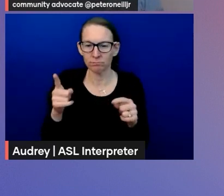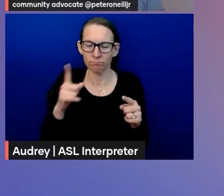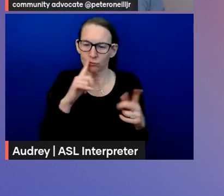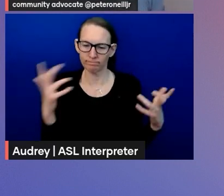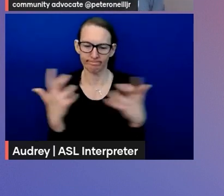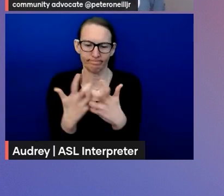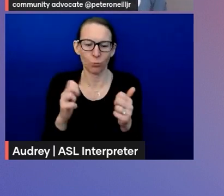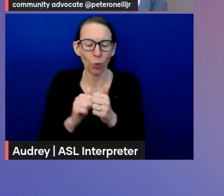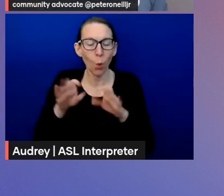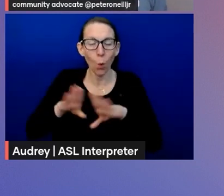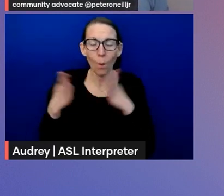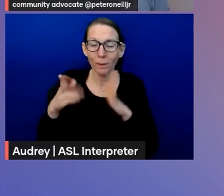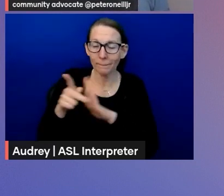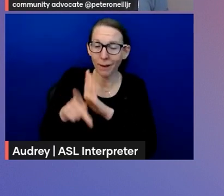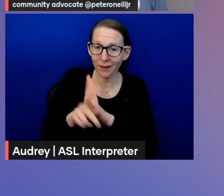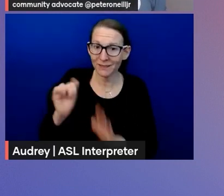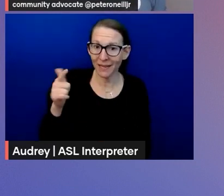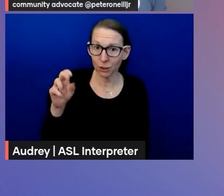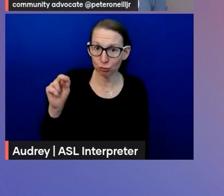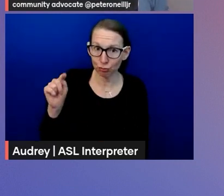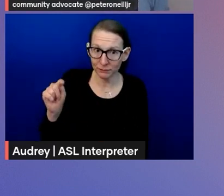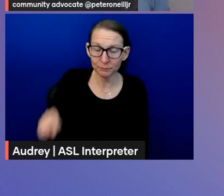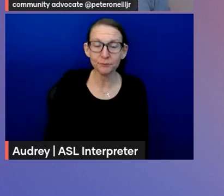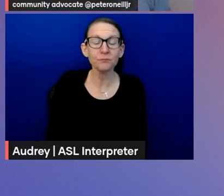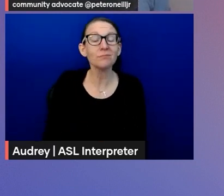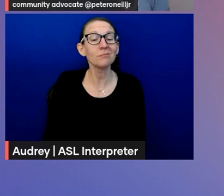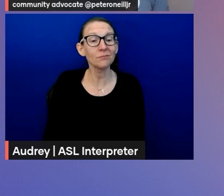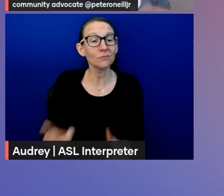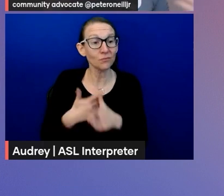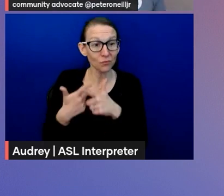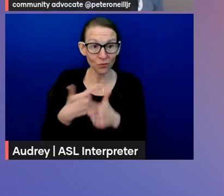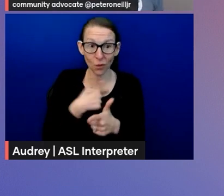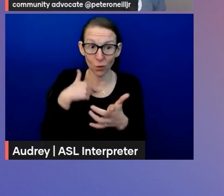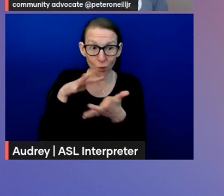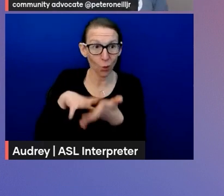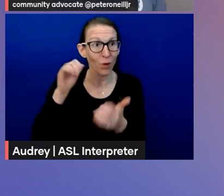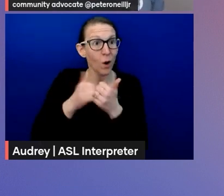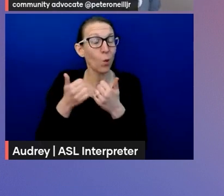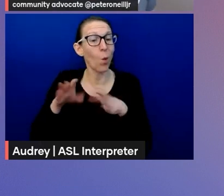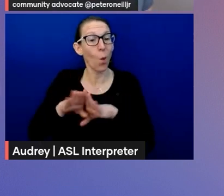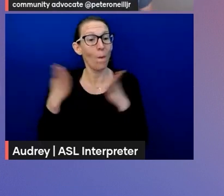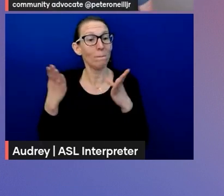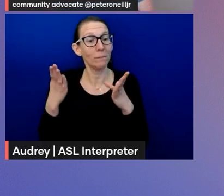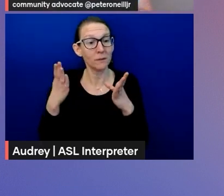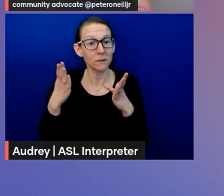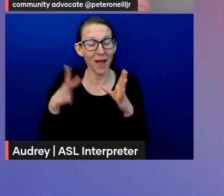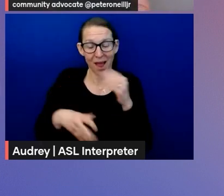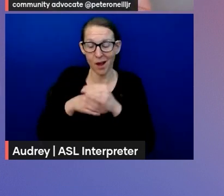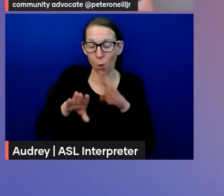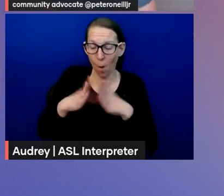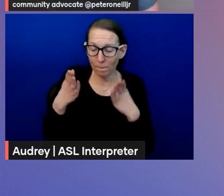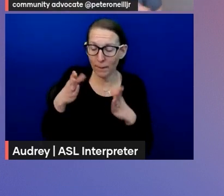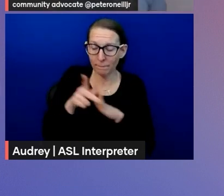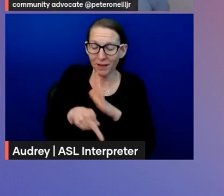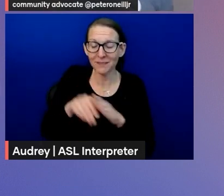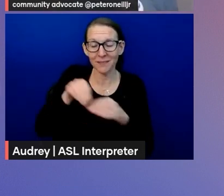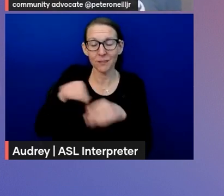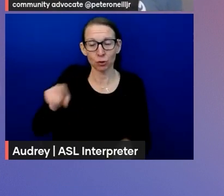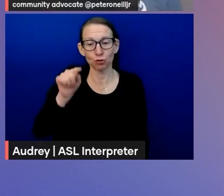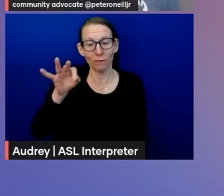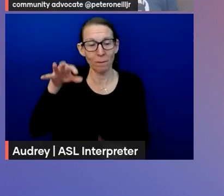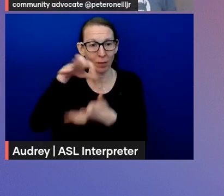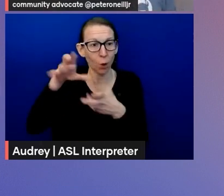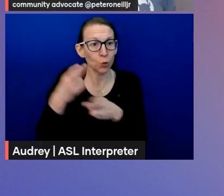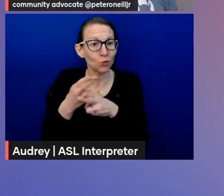Agent. And then we learned how to add an open policy directly in Terraform Cloud using their policy set